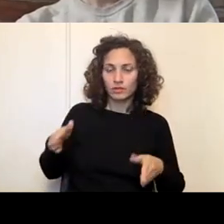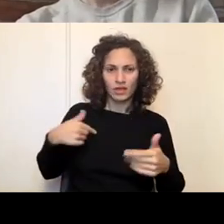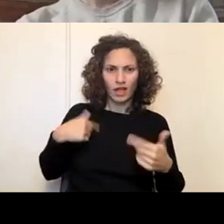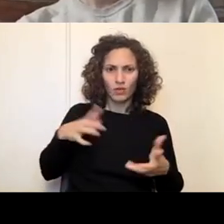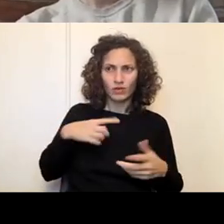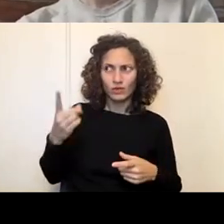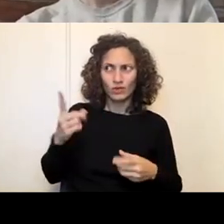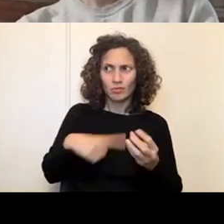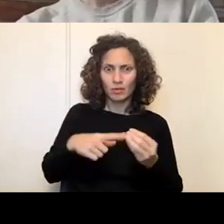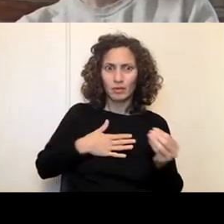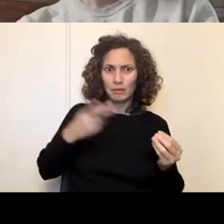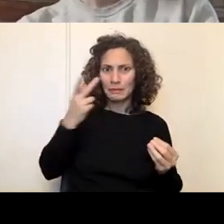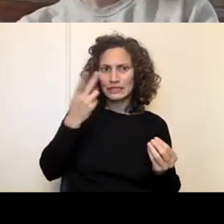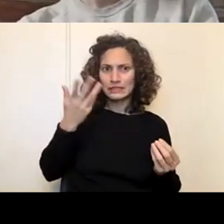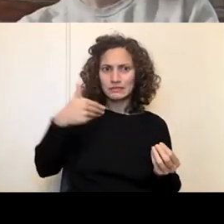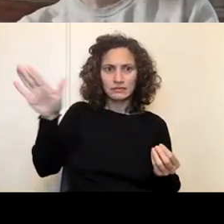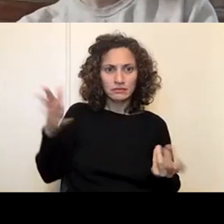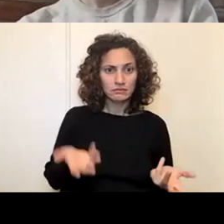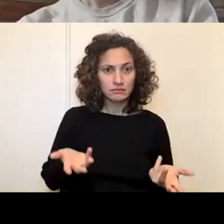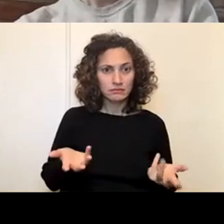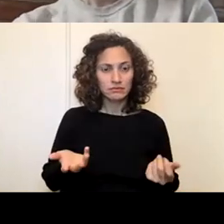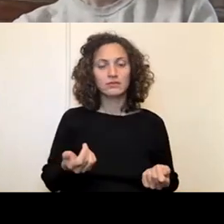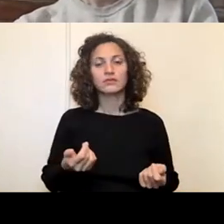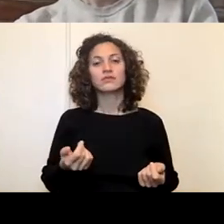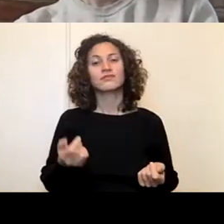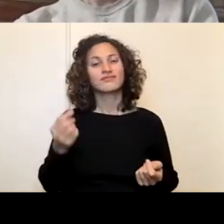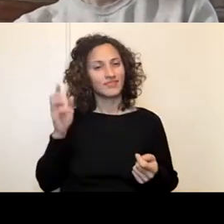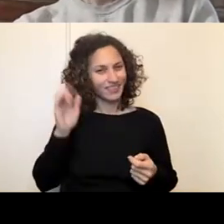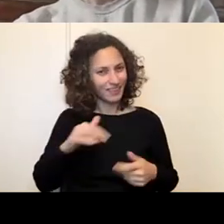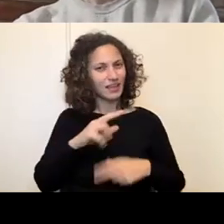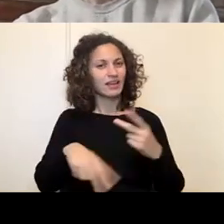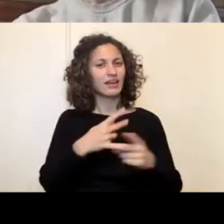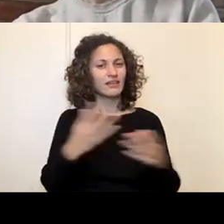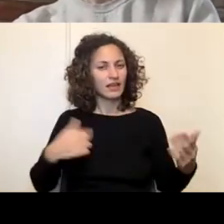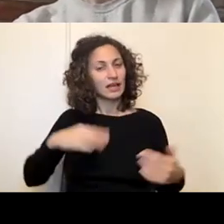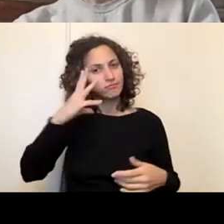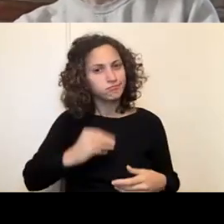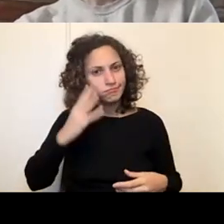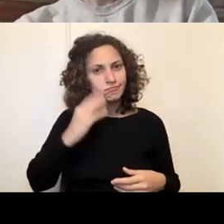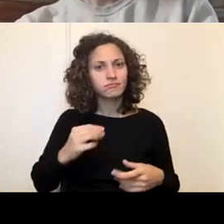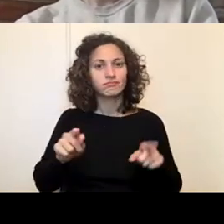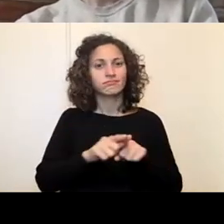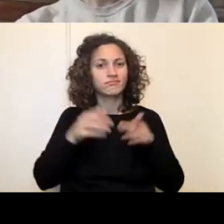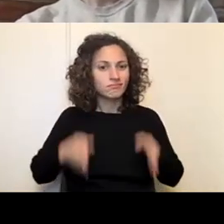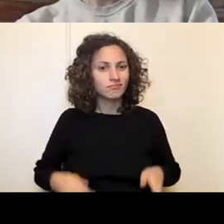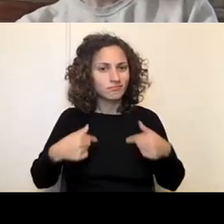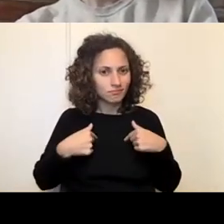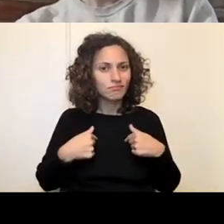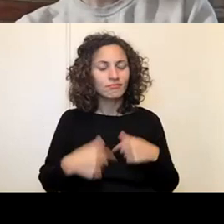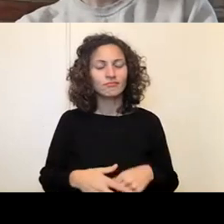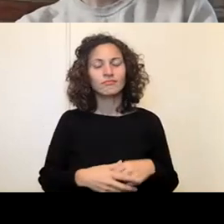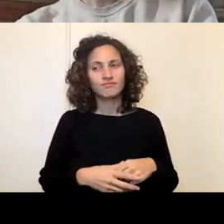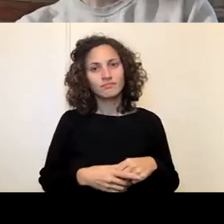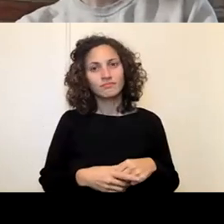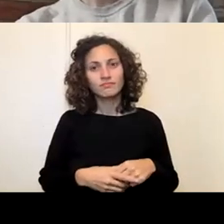penis to a stranger. And so those are the sort of the things that I experience as an individual. Now, if this is